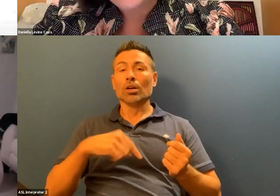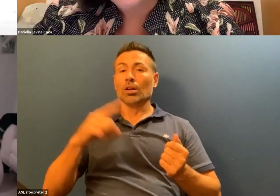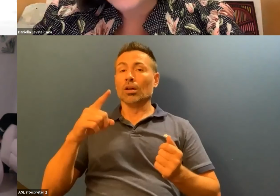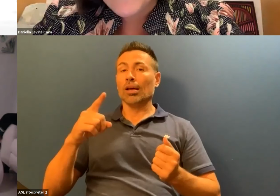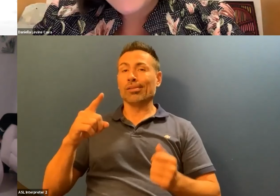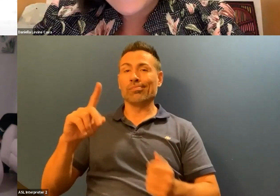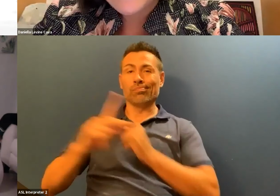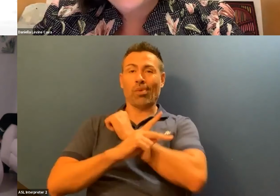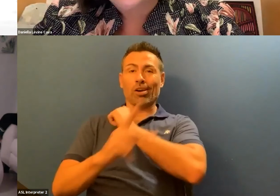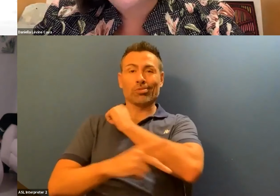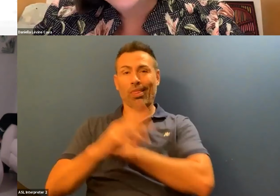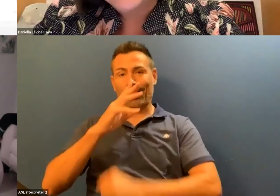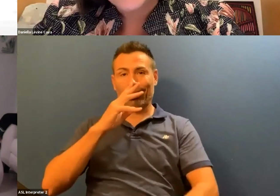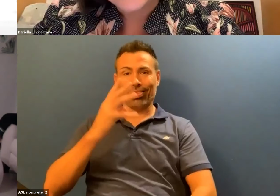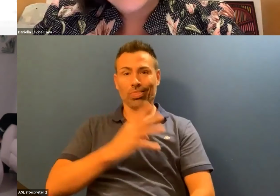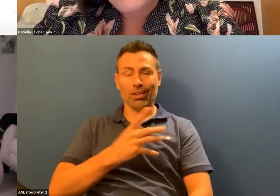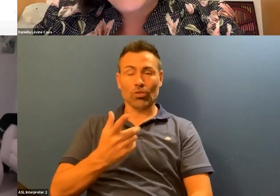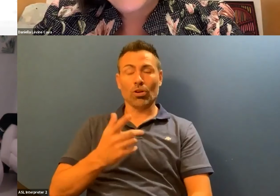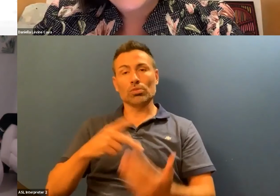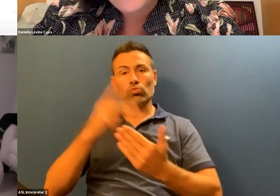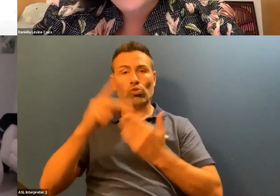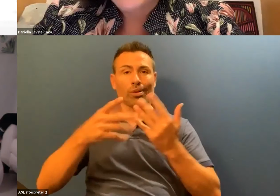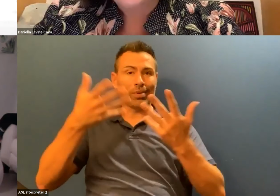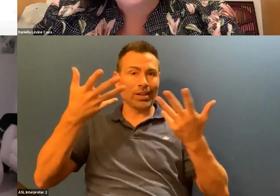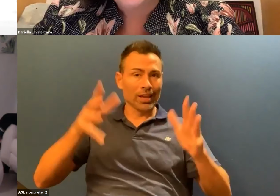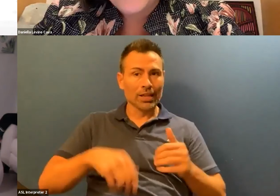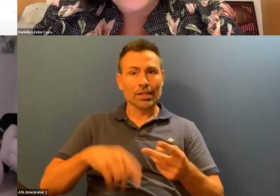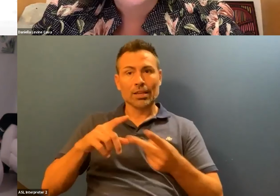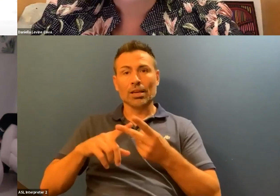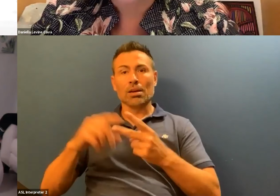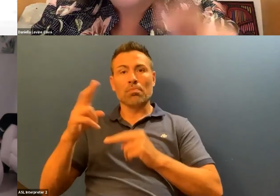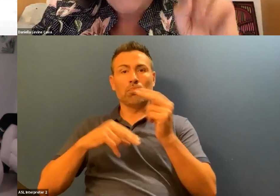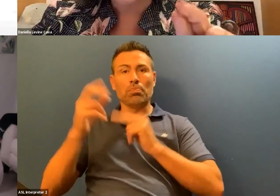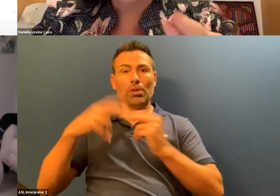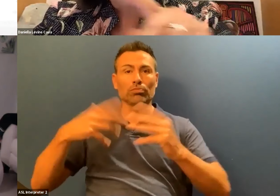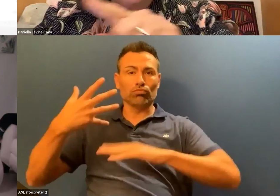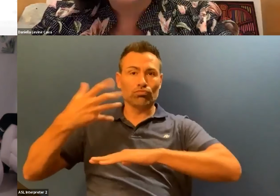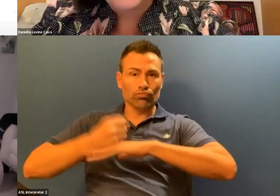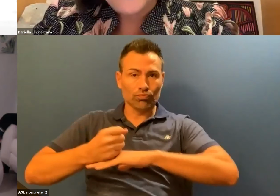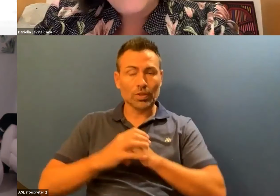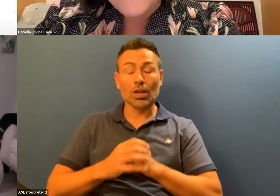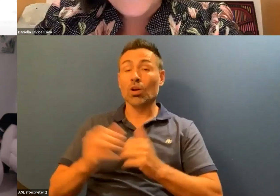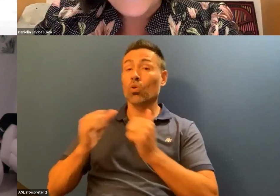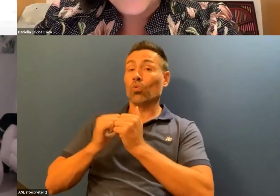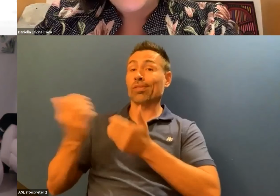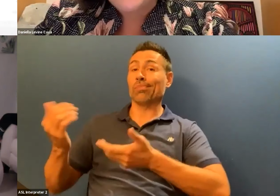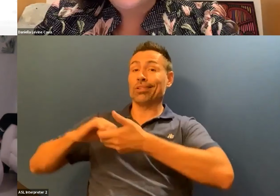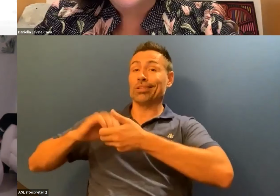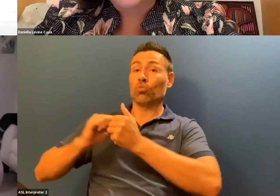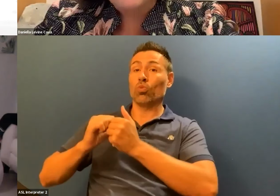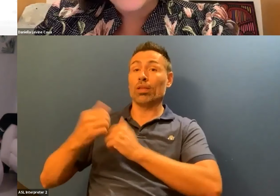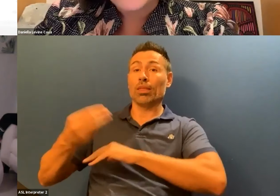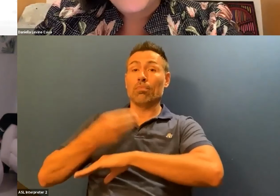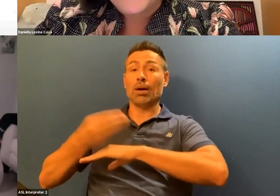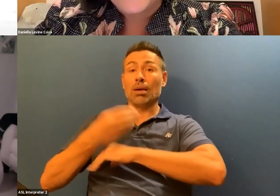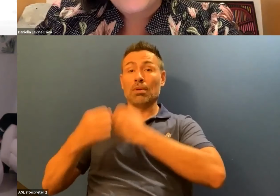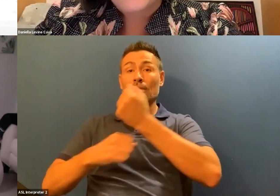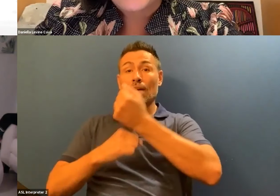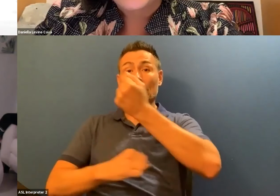stepchild. Programming had ended, buildings were dilapidated. And with the partnership actually with the Miami Foundation, the